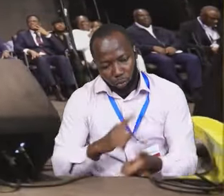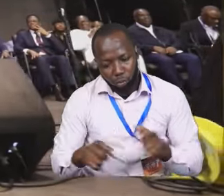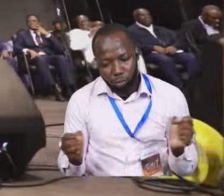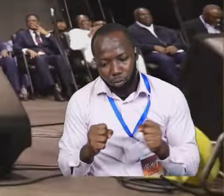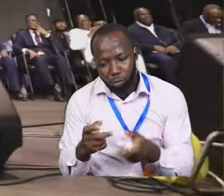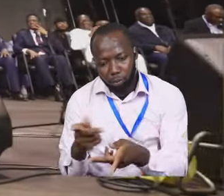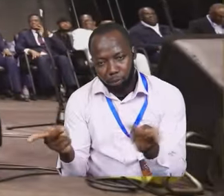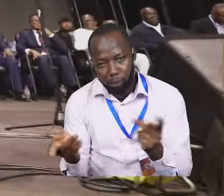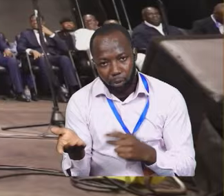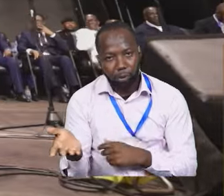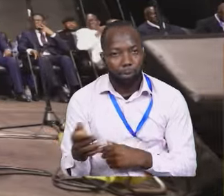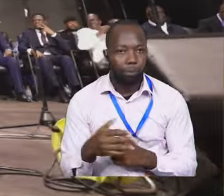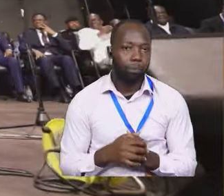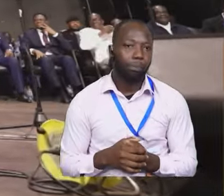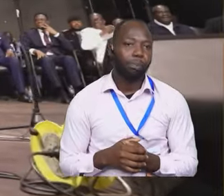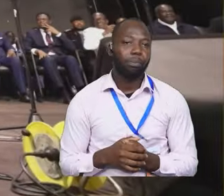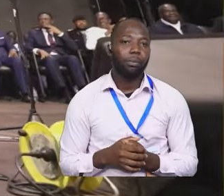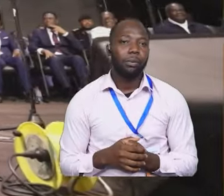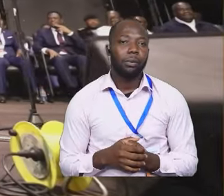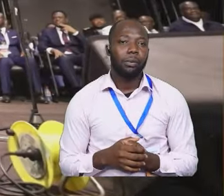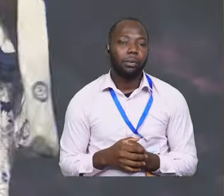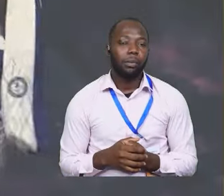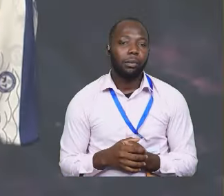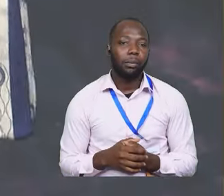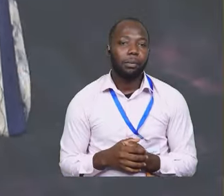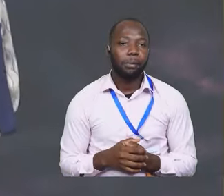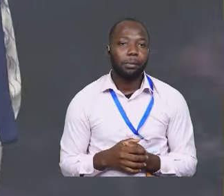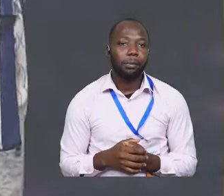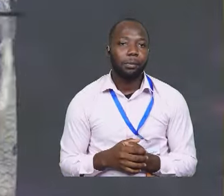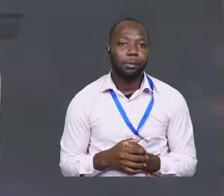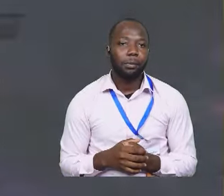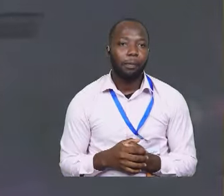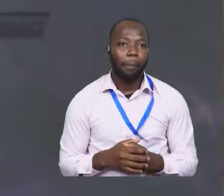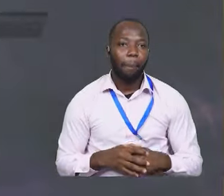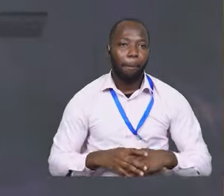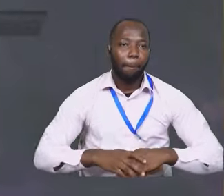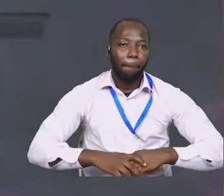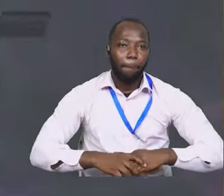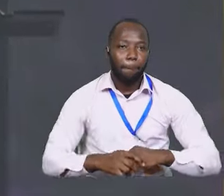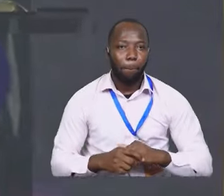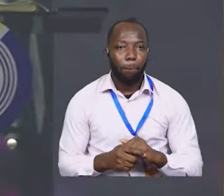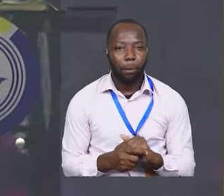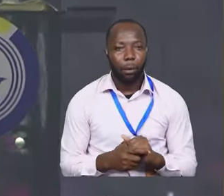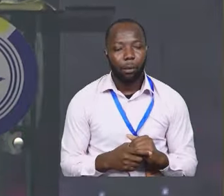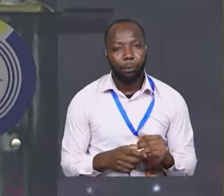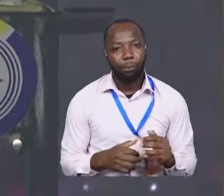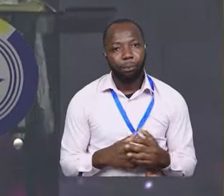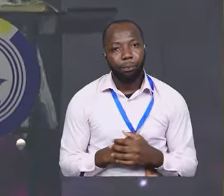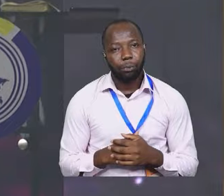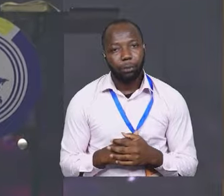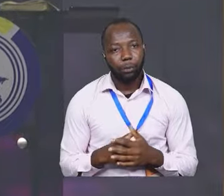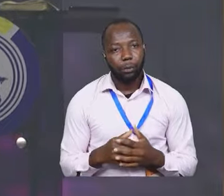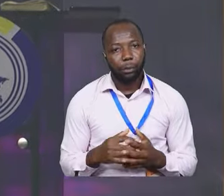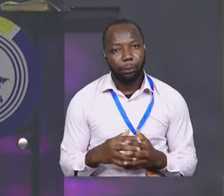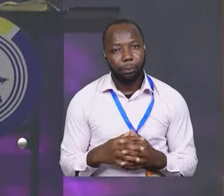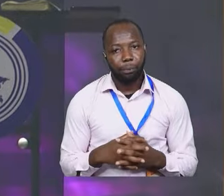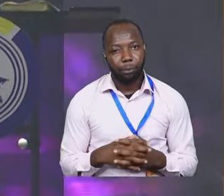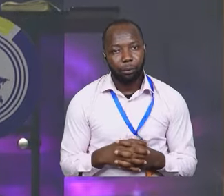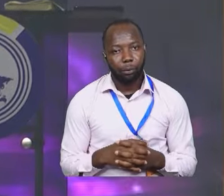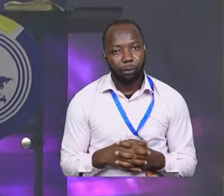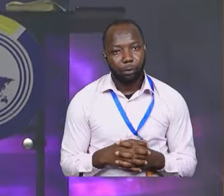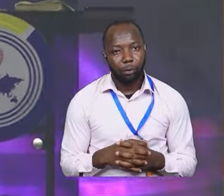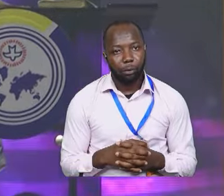When I got to my house at the gate, the entire household were organizing themselves to come and take myself and the child to the